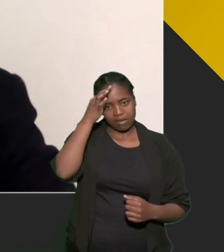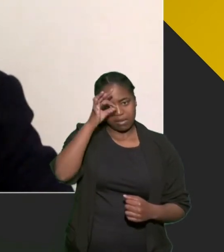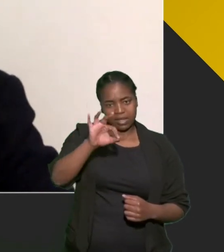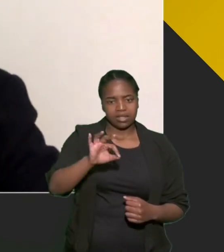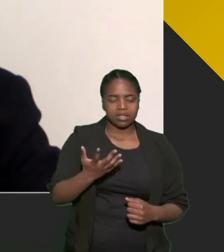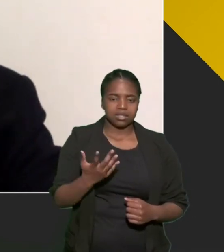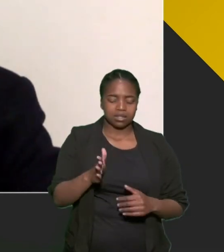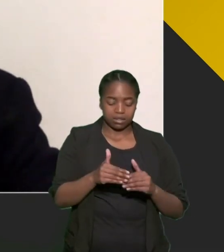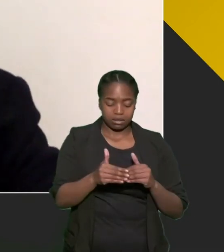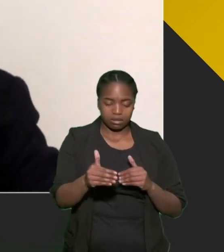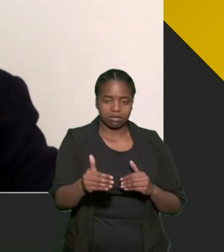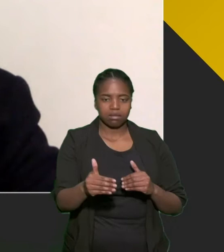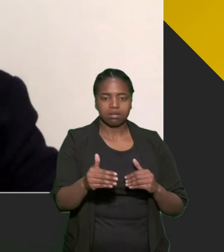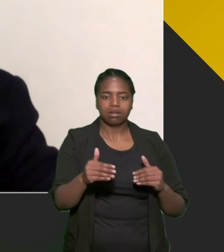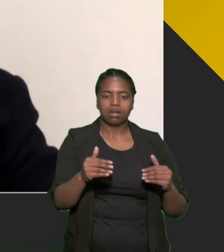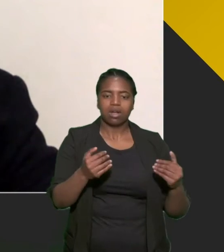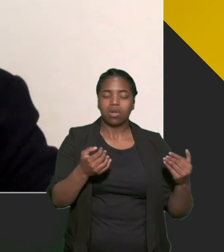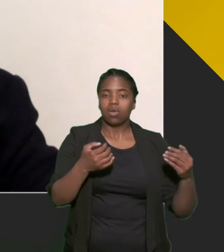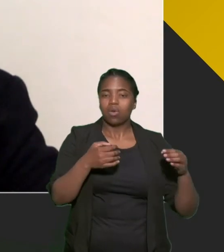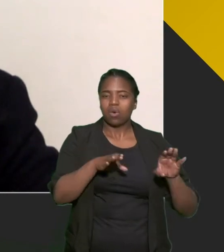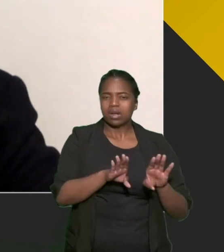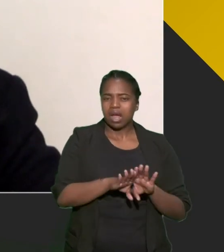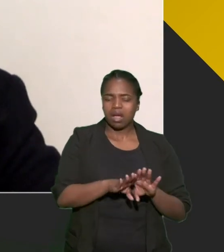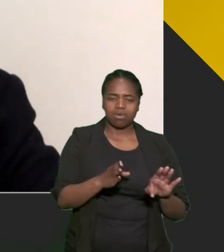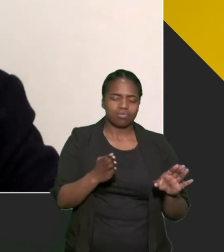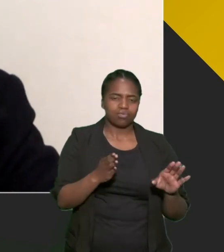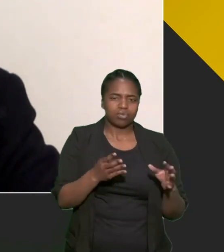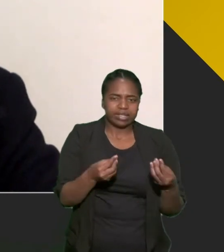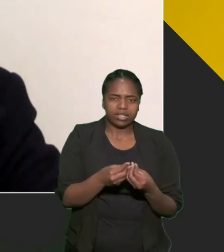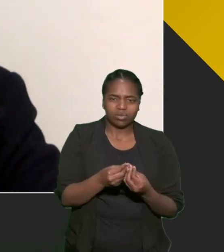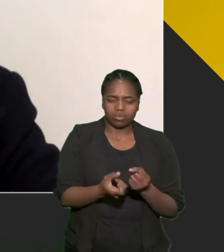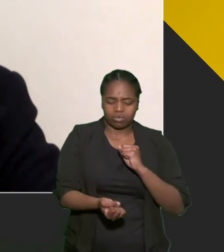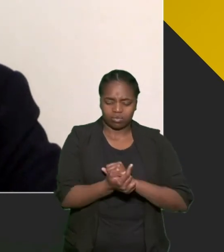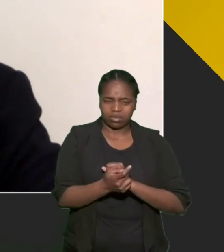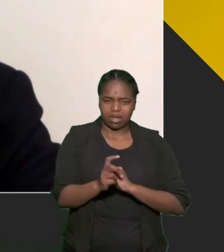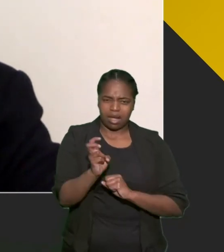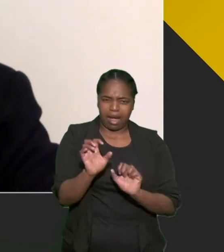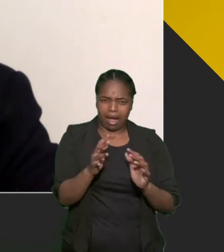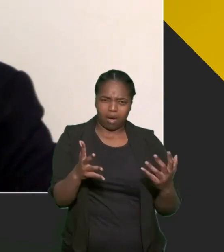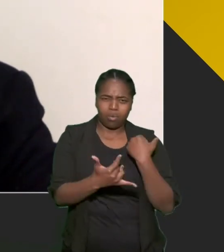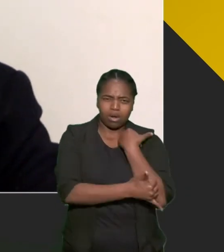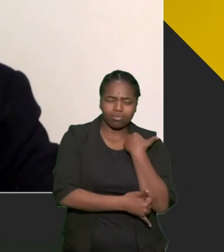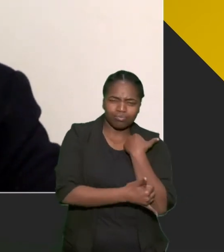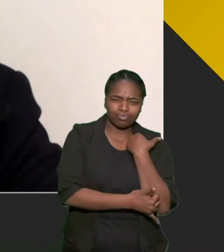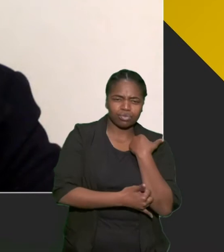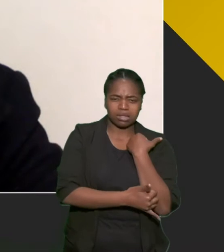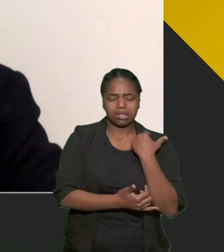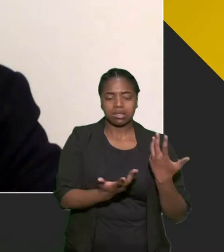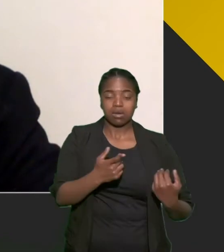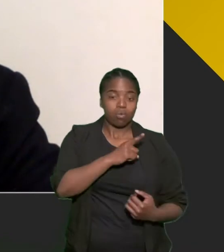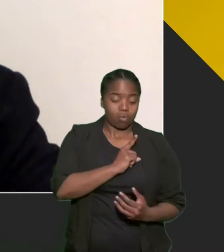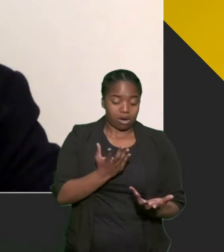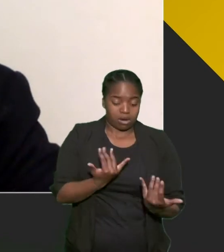a standstill into a management of how things should be done in the country? What do you start looking forward to into the new normal? Because